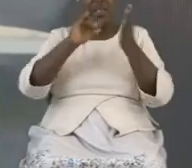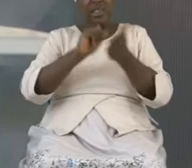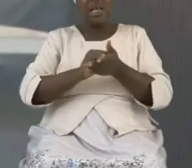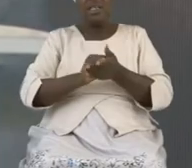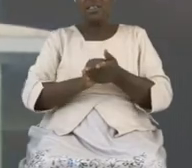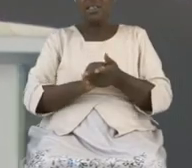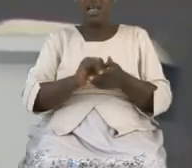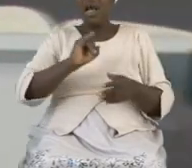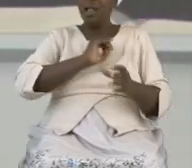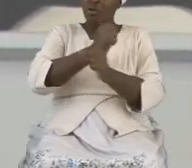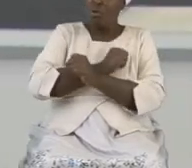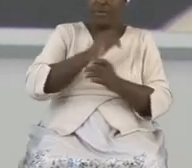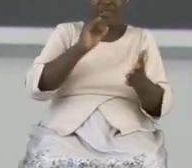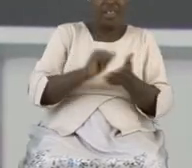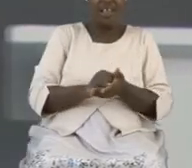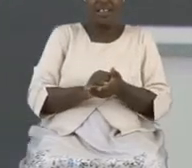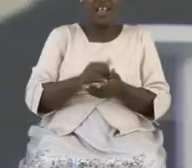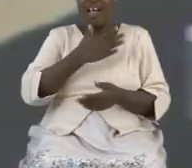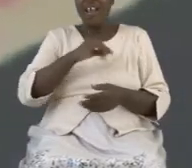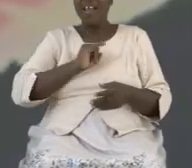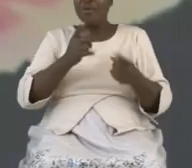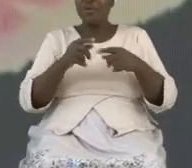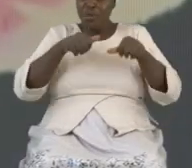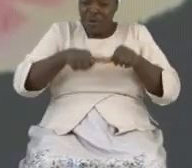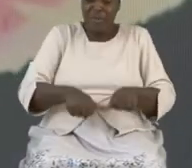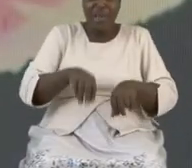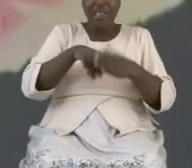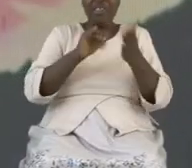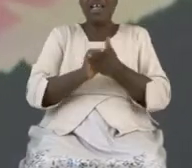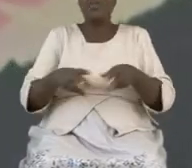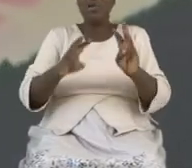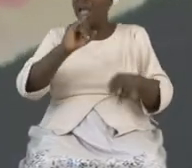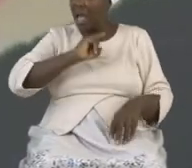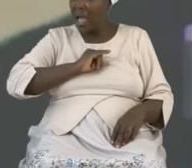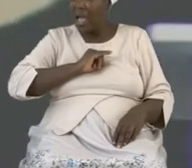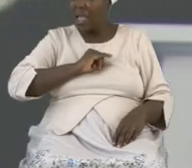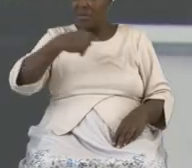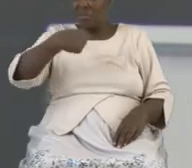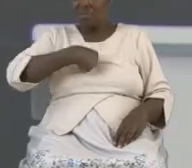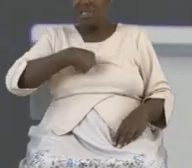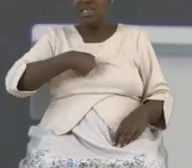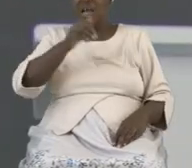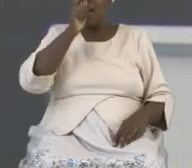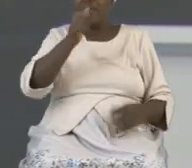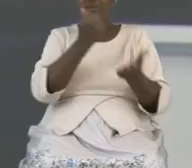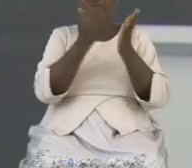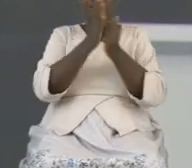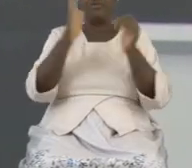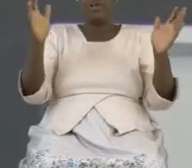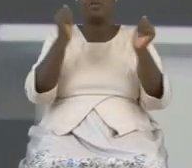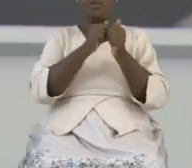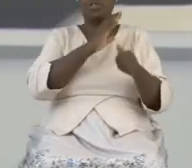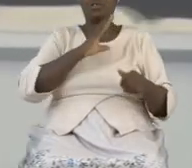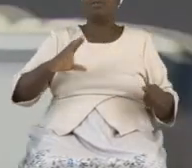love that. And I want to remain that way. I am crucified with Christ. Look